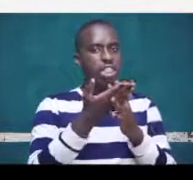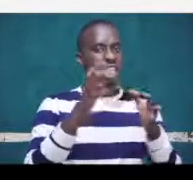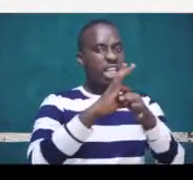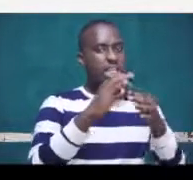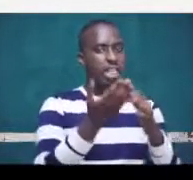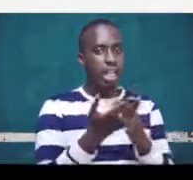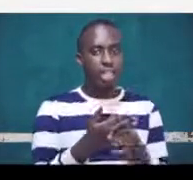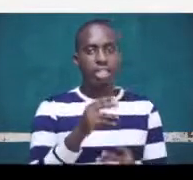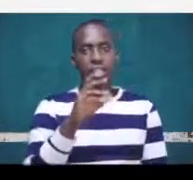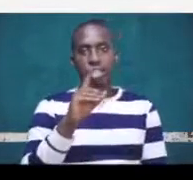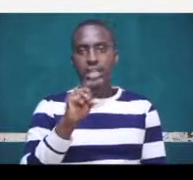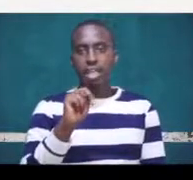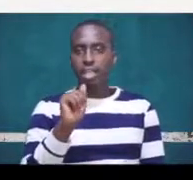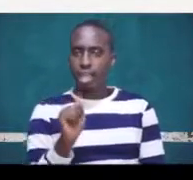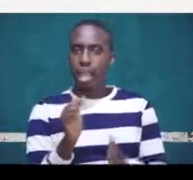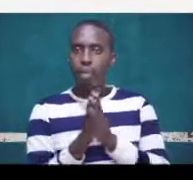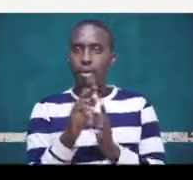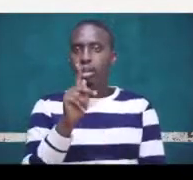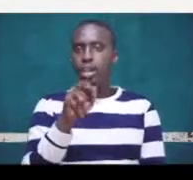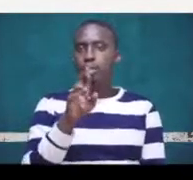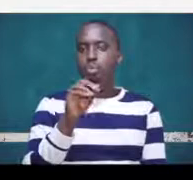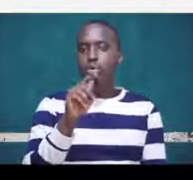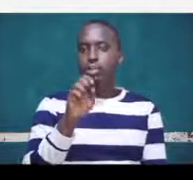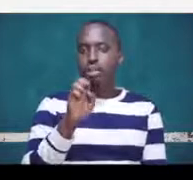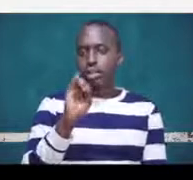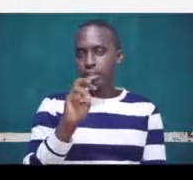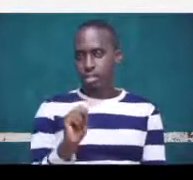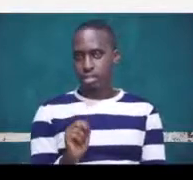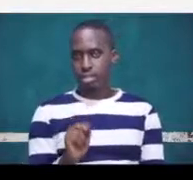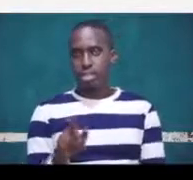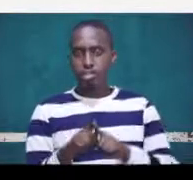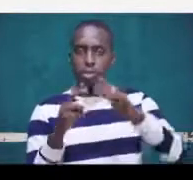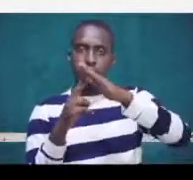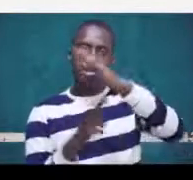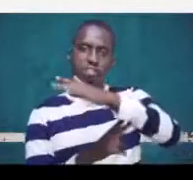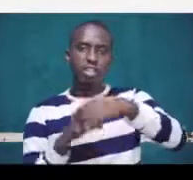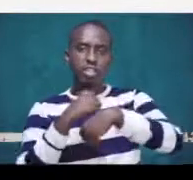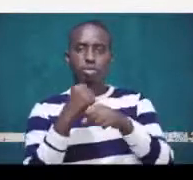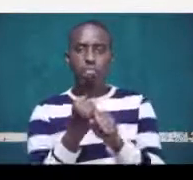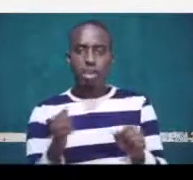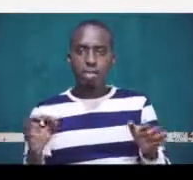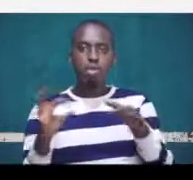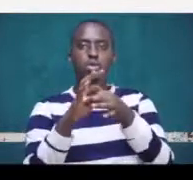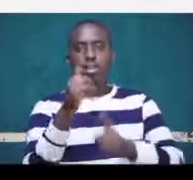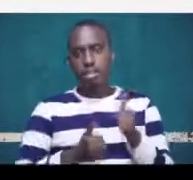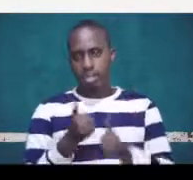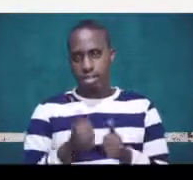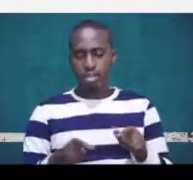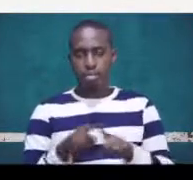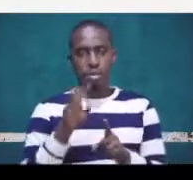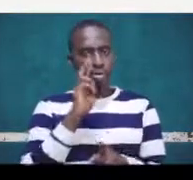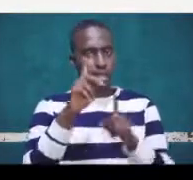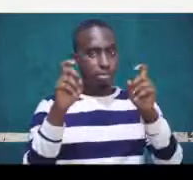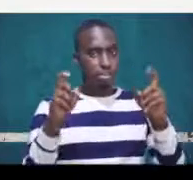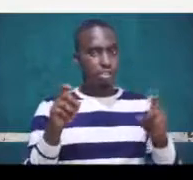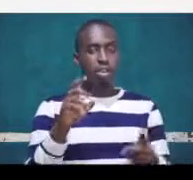proteins, us, what we have in our body? What is the bridge that puts them together? So here we have a picture, your